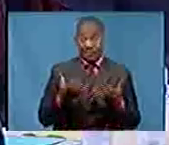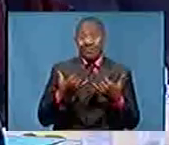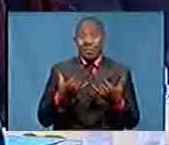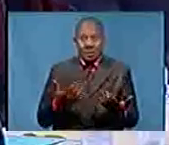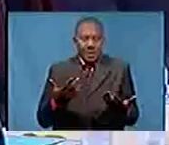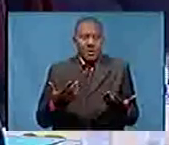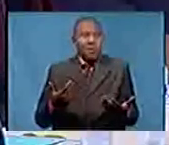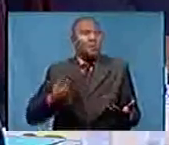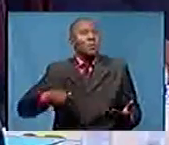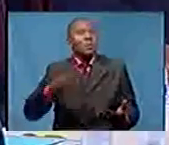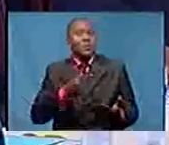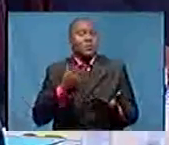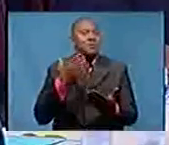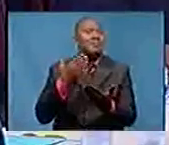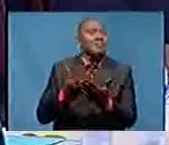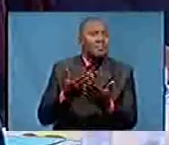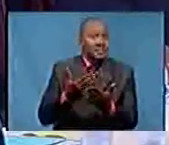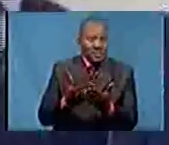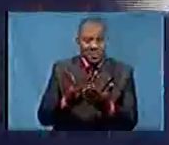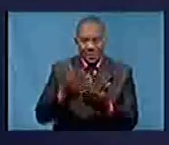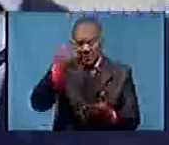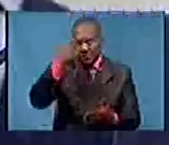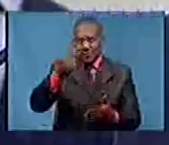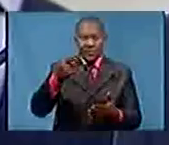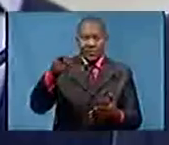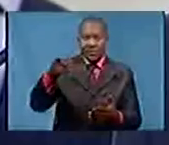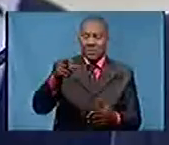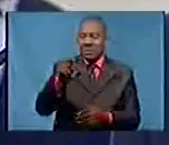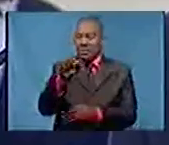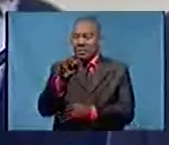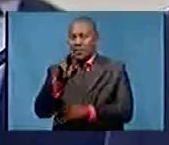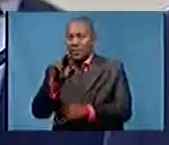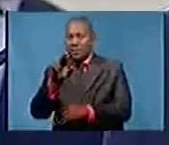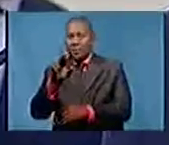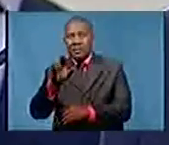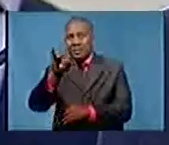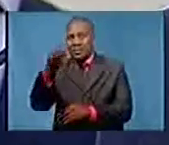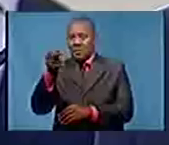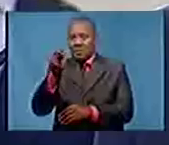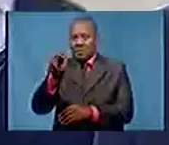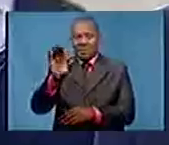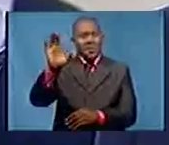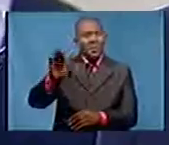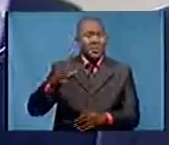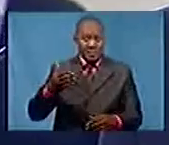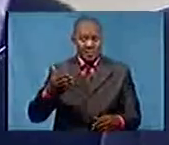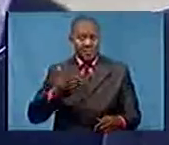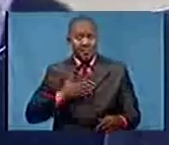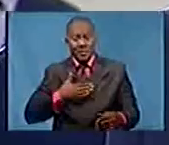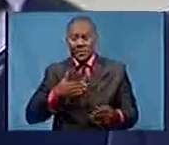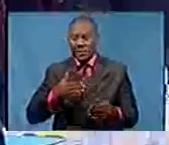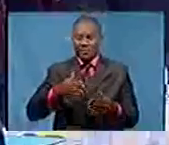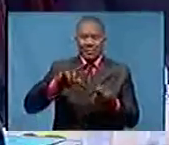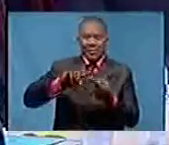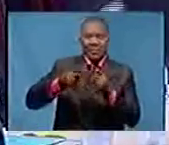of our colleague, Sir John, who happens to be my classmate and callmate as